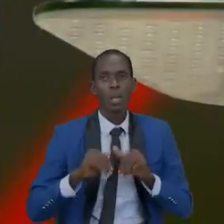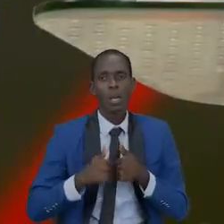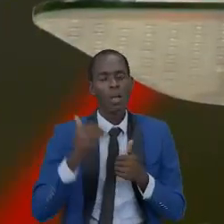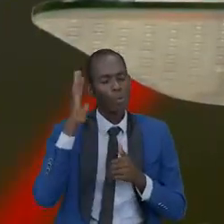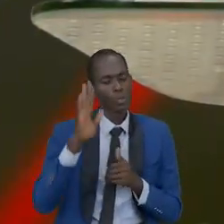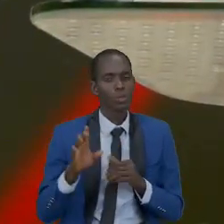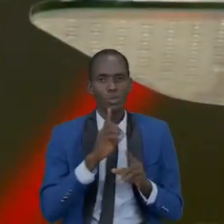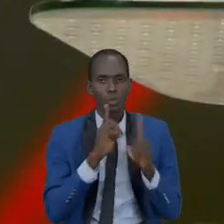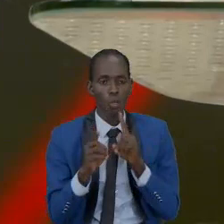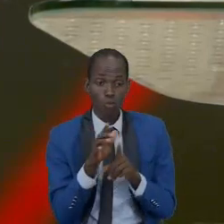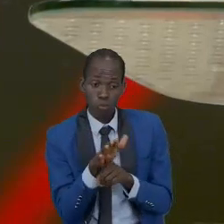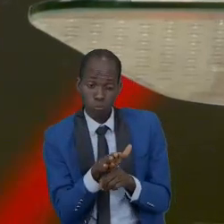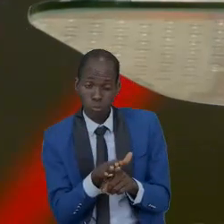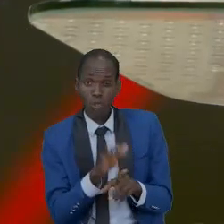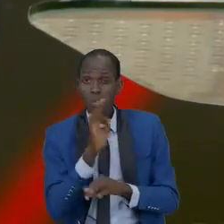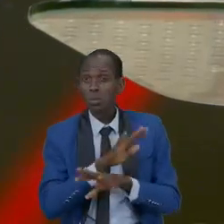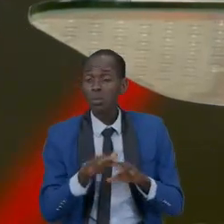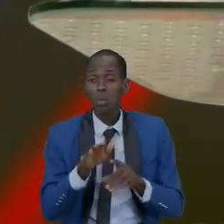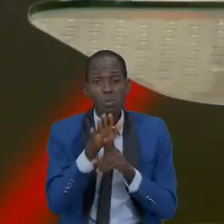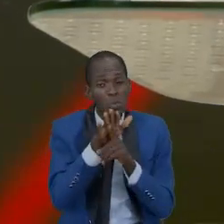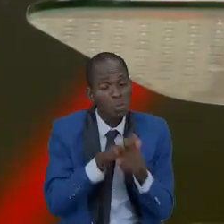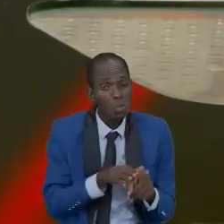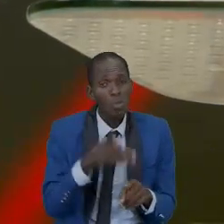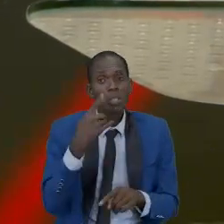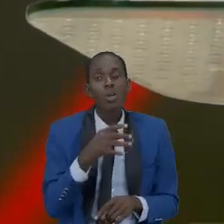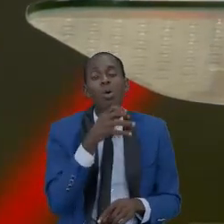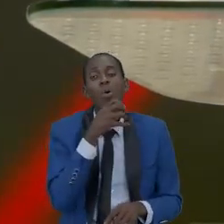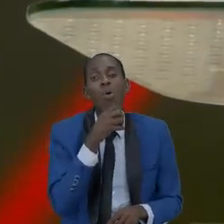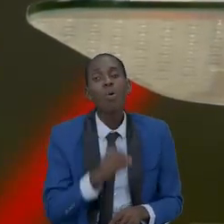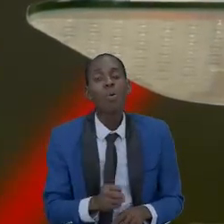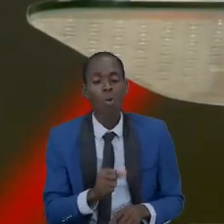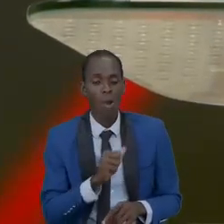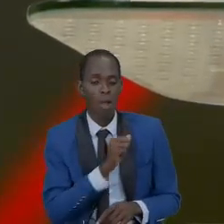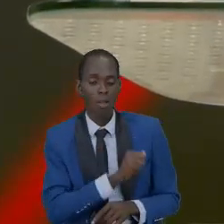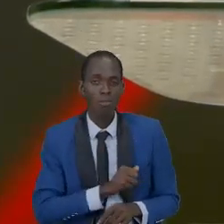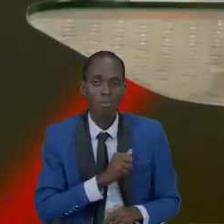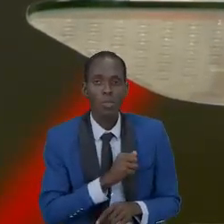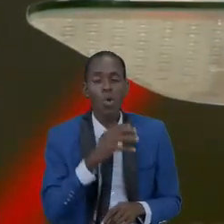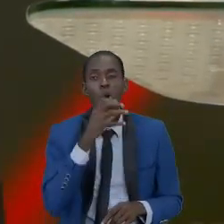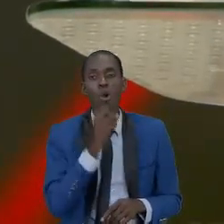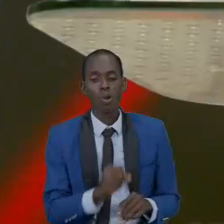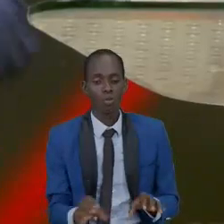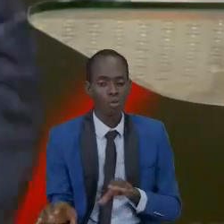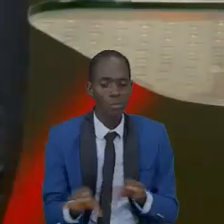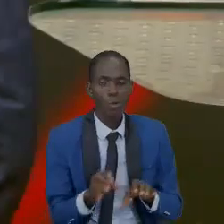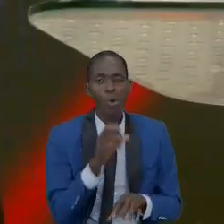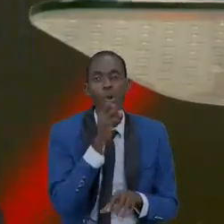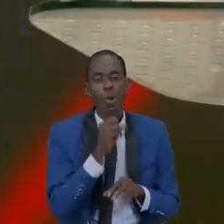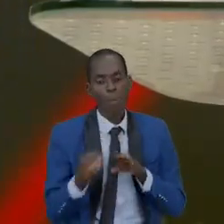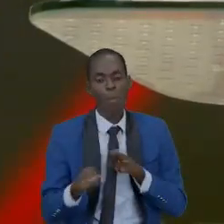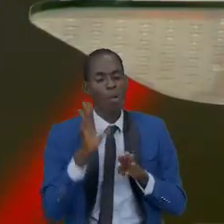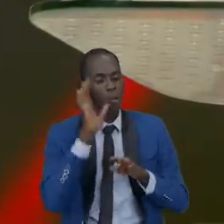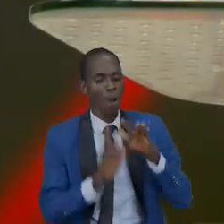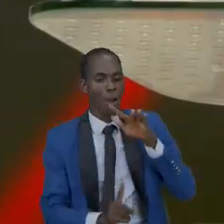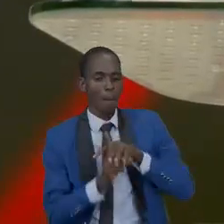Slow down. If you don't slow down, the old attitude, old action, old behavior will come up